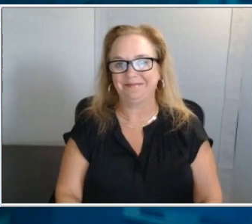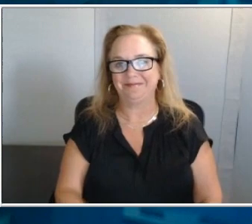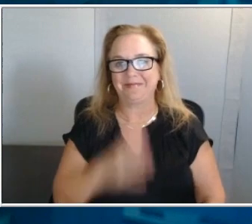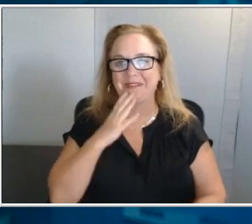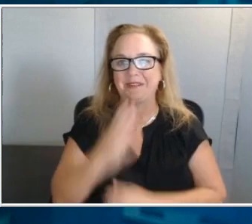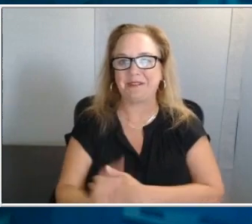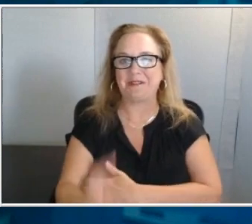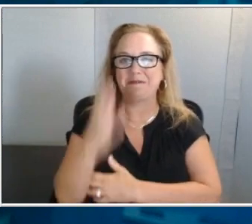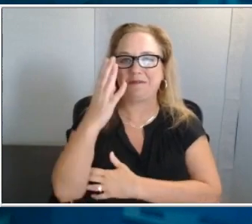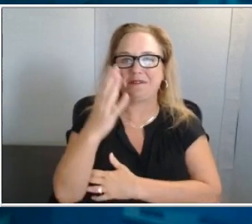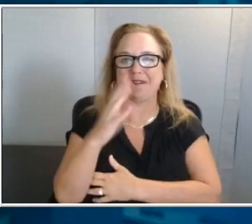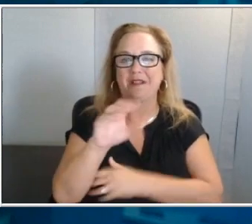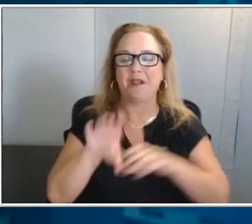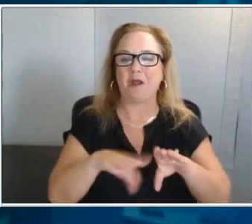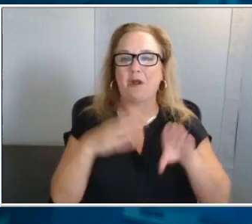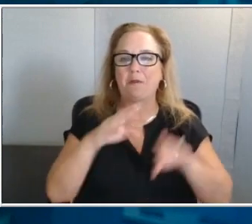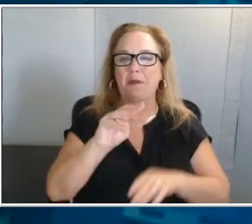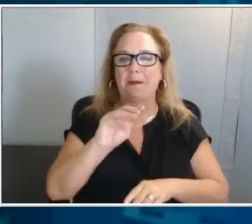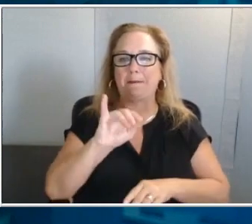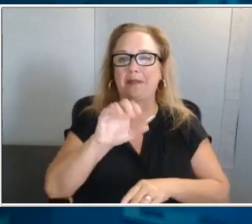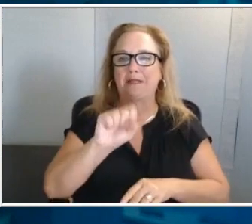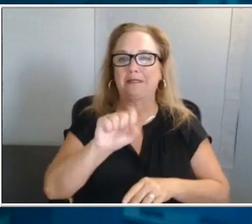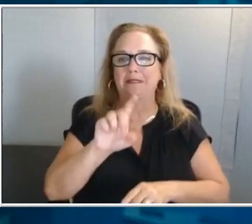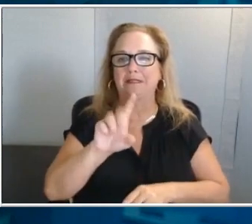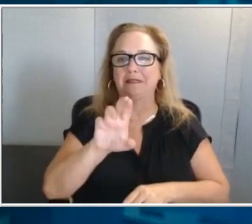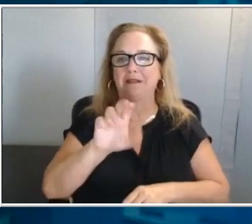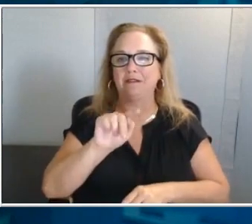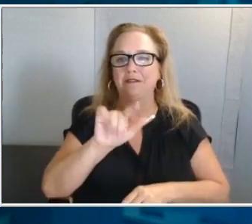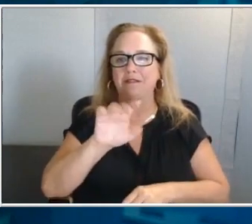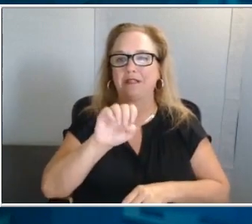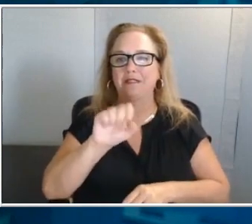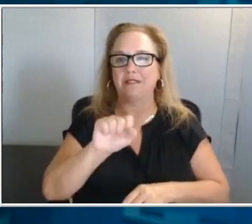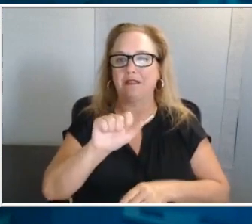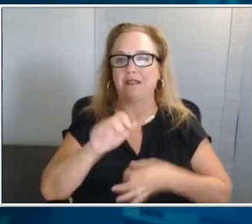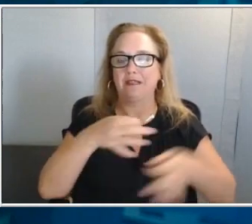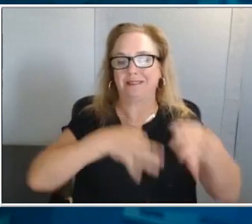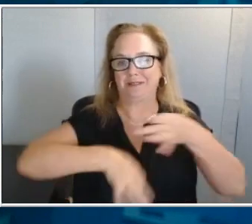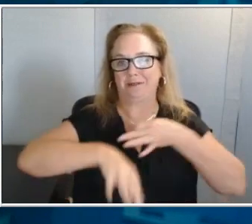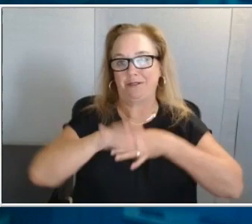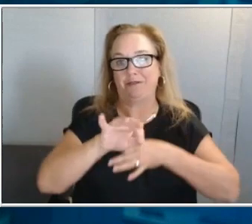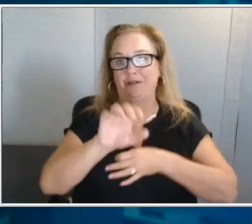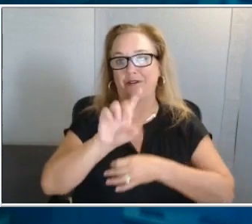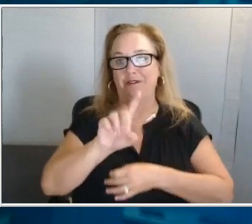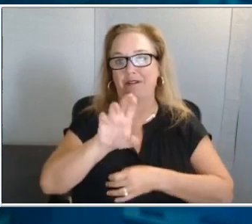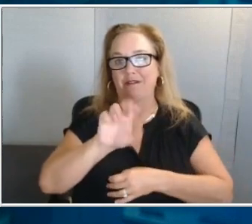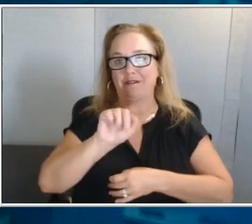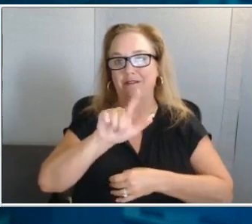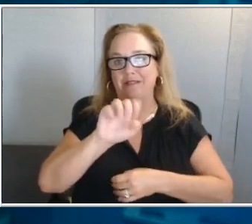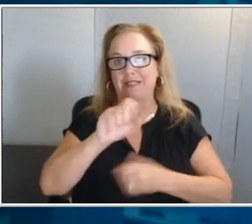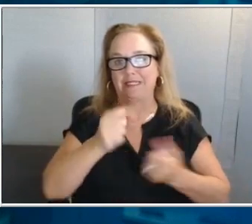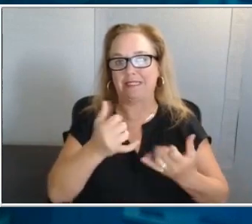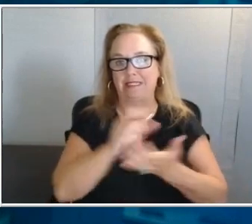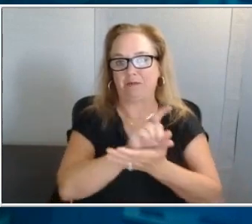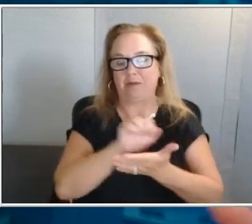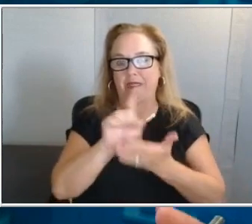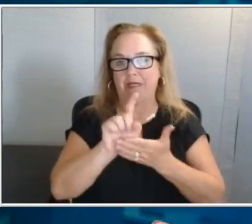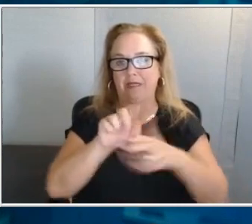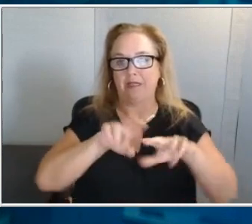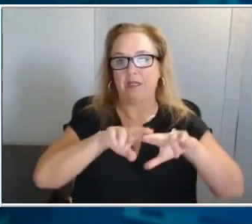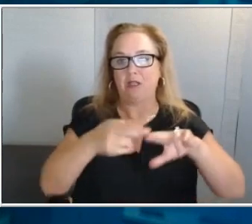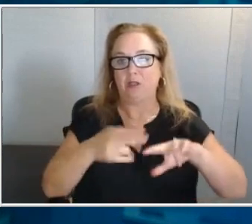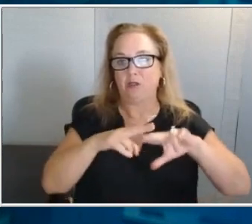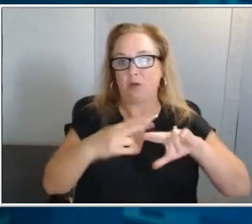Good morning. This is Open Mics with Dr. Stites. I'm Alexis Del Cid, filling in for Dr. Stites this week. Losing weight is typically something